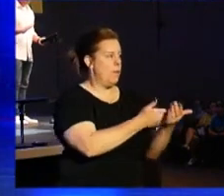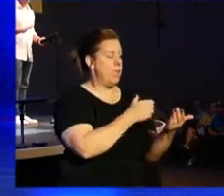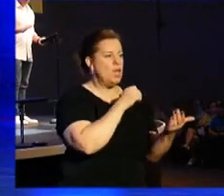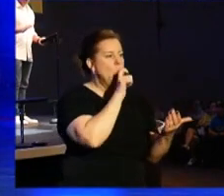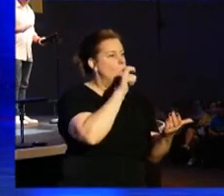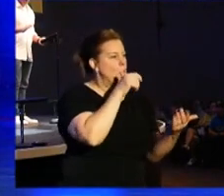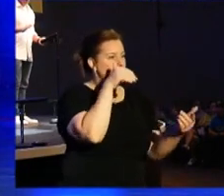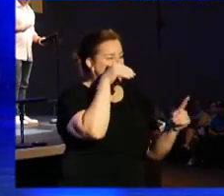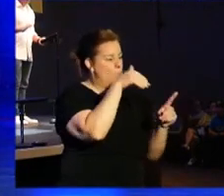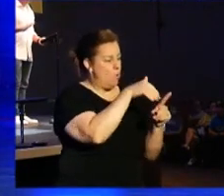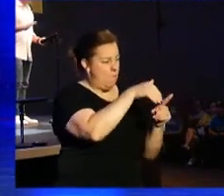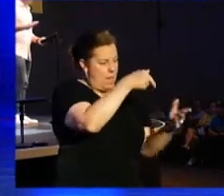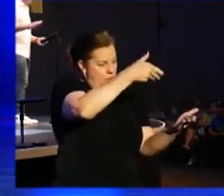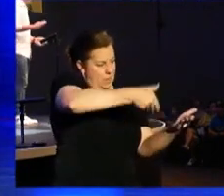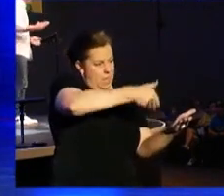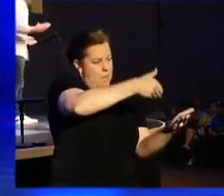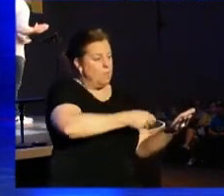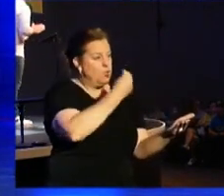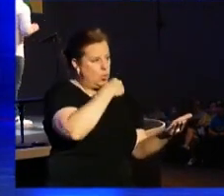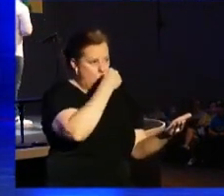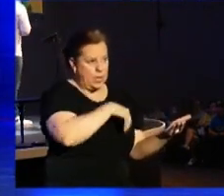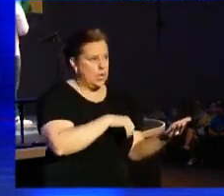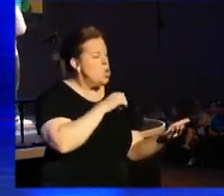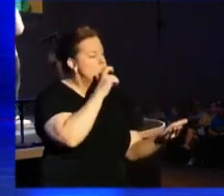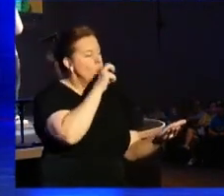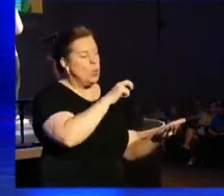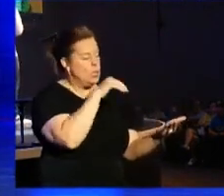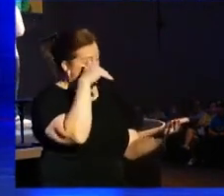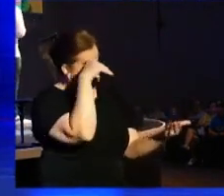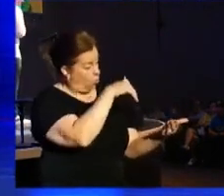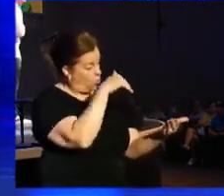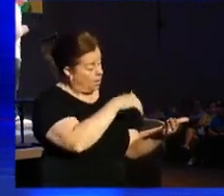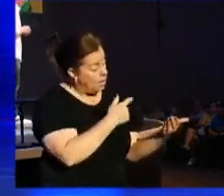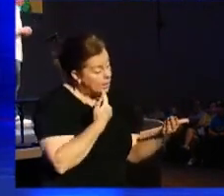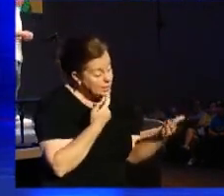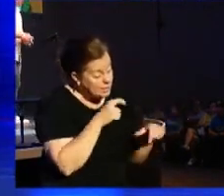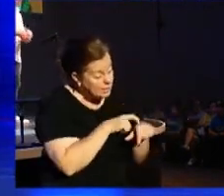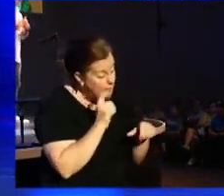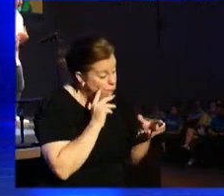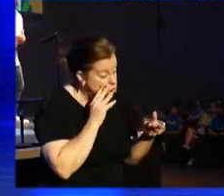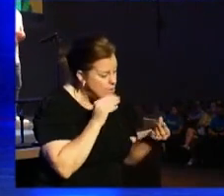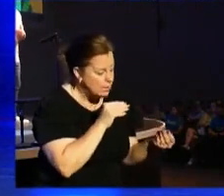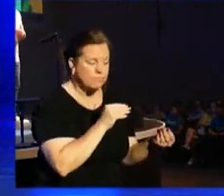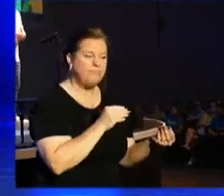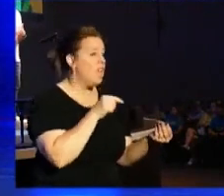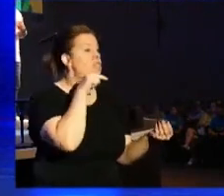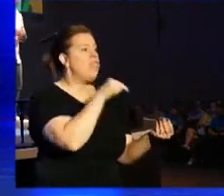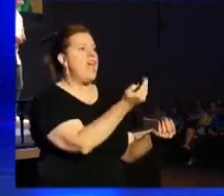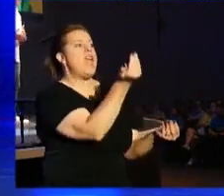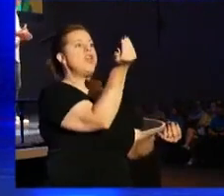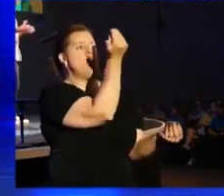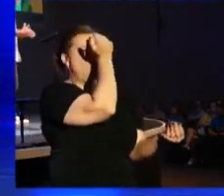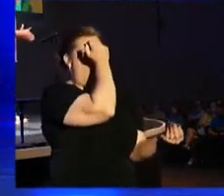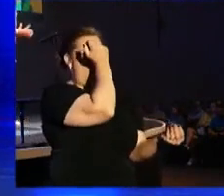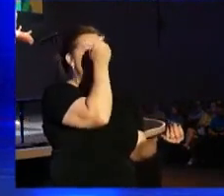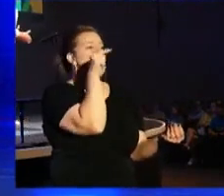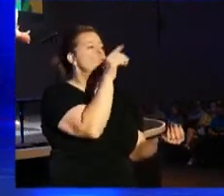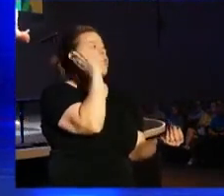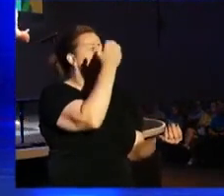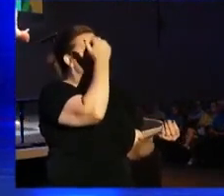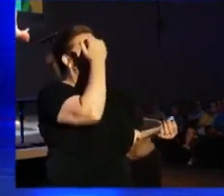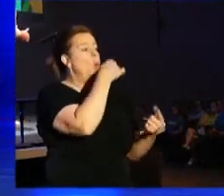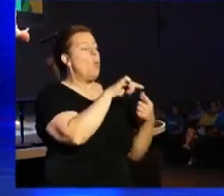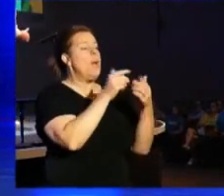eat. You don't have to wake up a baby at 2 a.m. and be like, it's time for your body. Like, you will know when a baby is hungry,